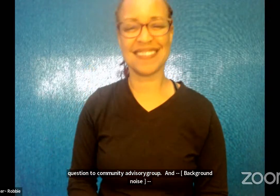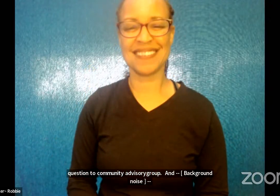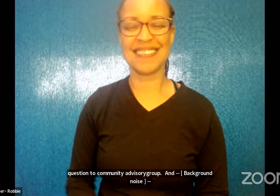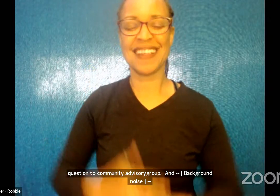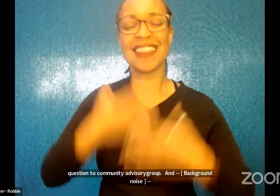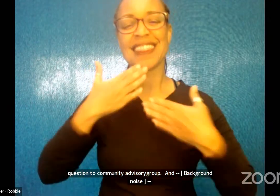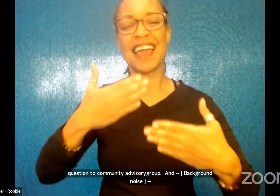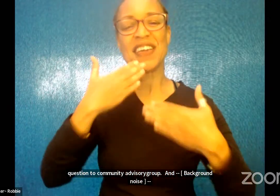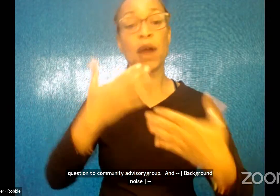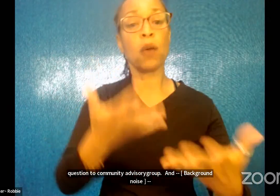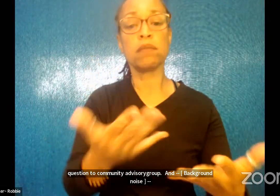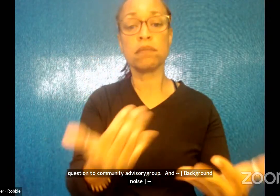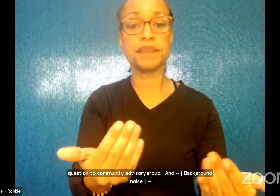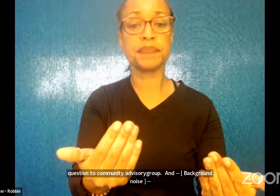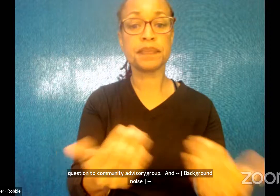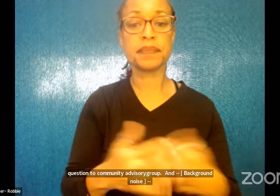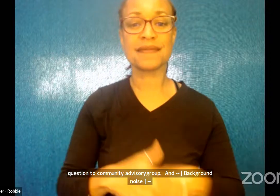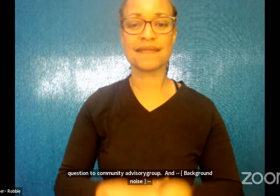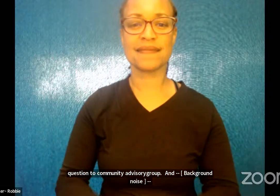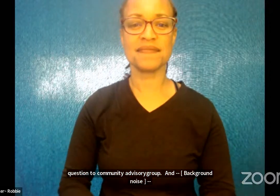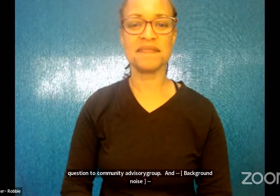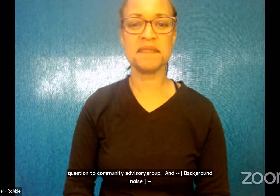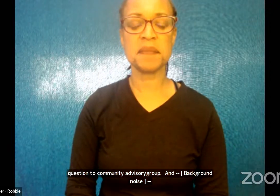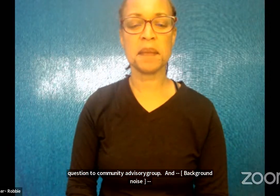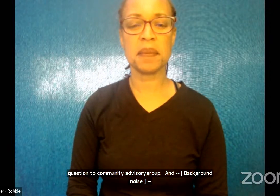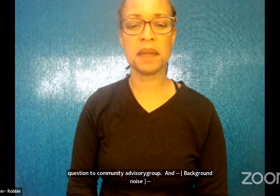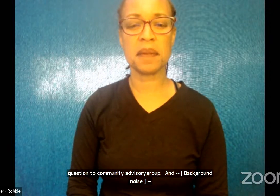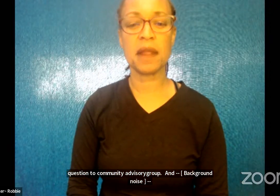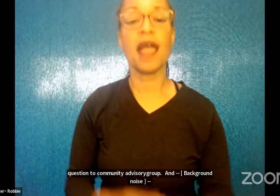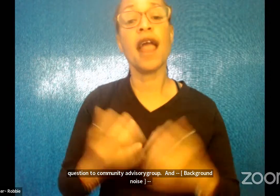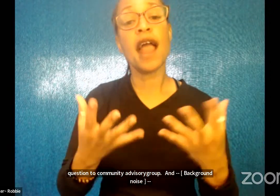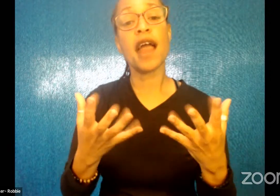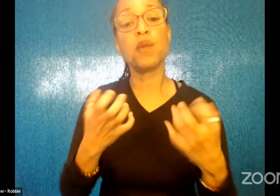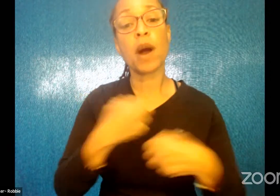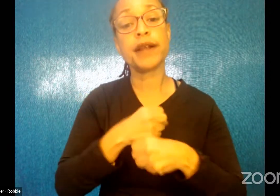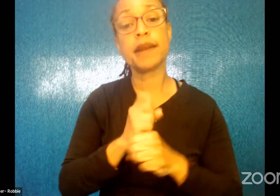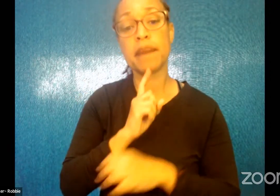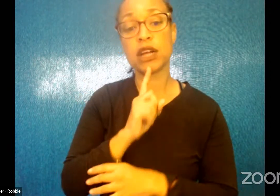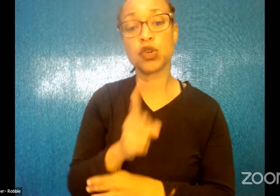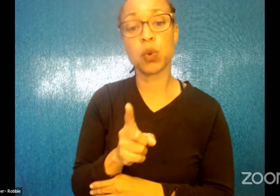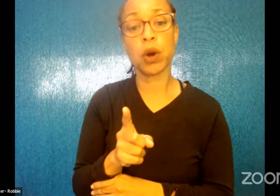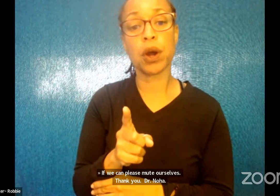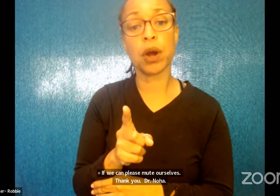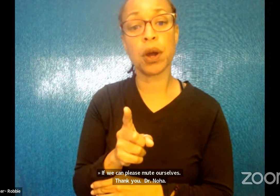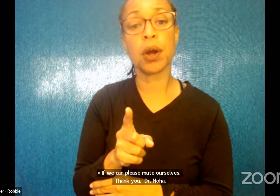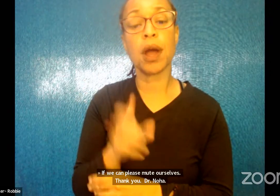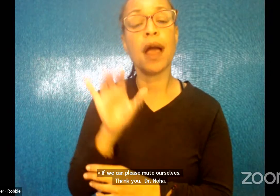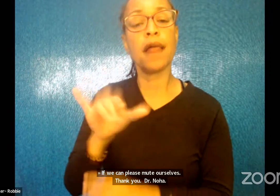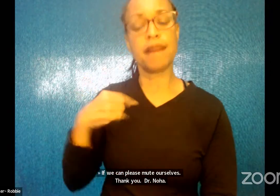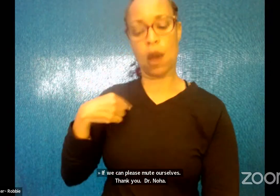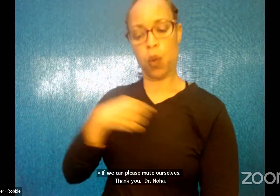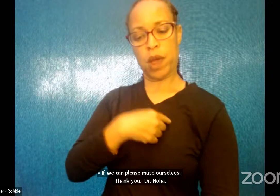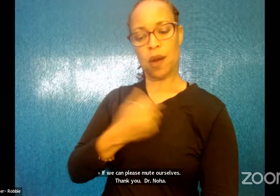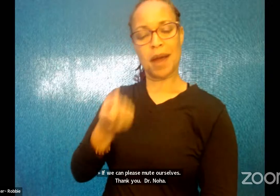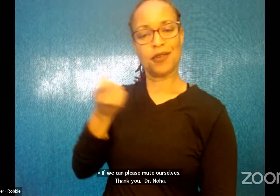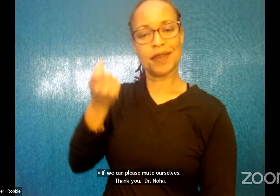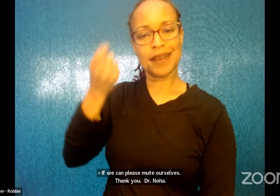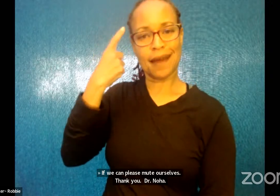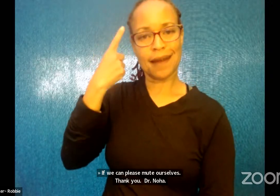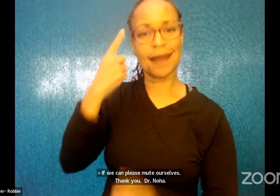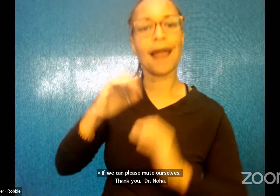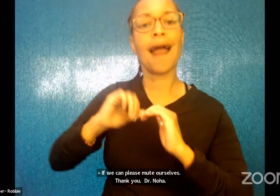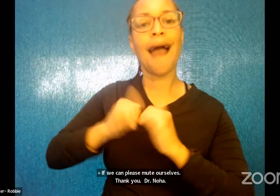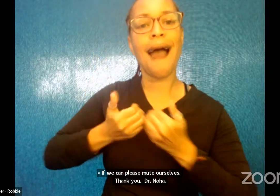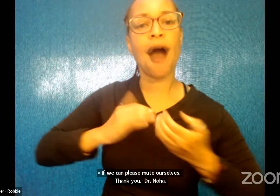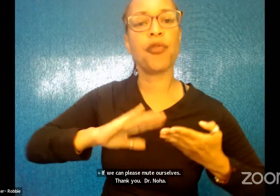Thank you, Dr. Yeah. And wanting to make sure that we're understanding how the community